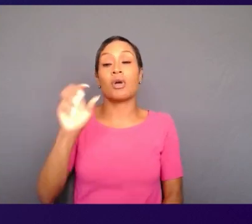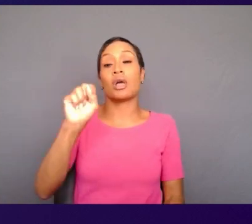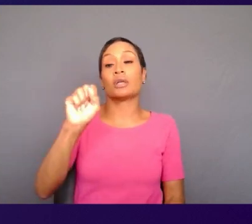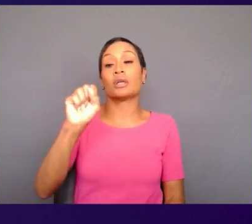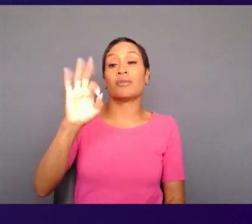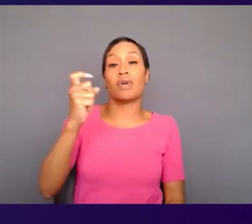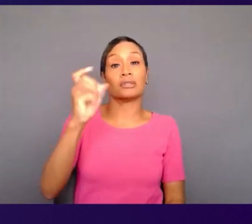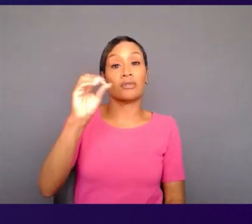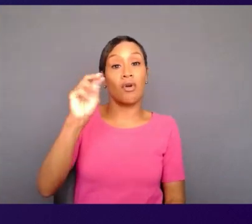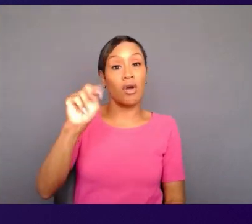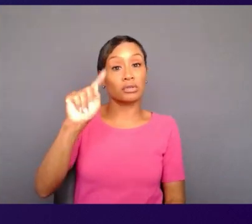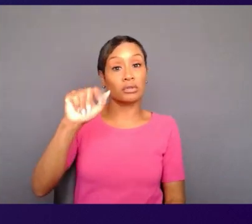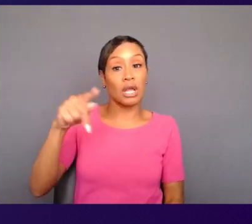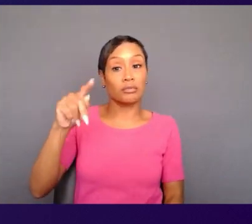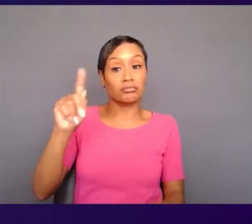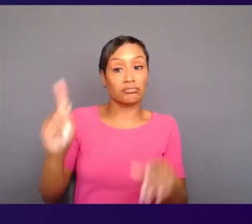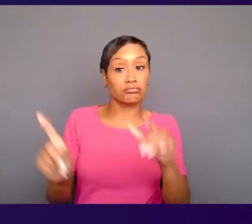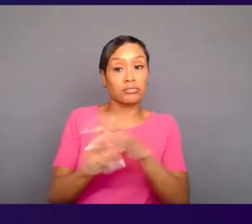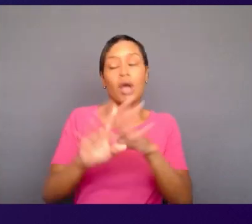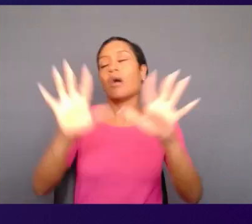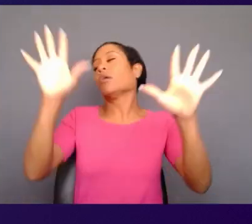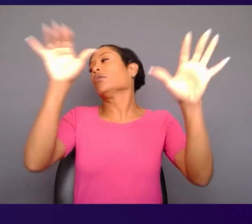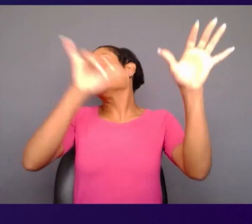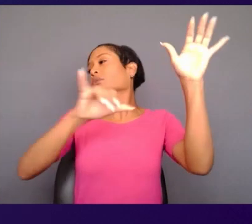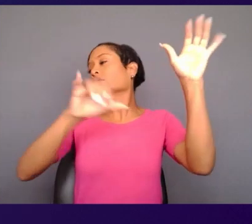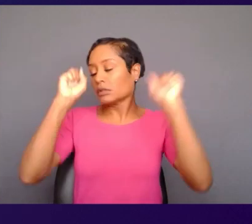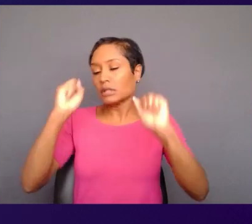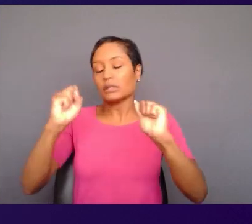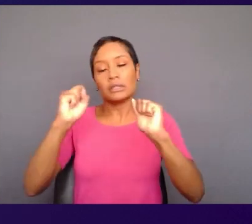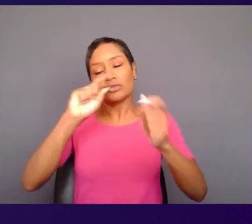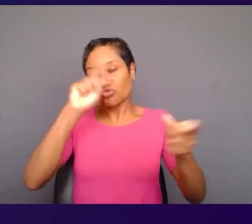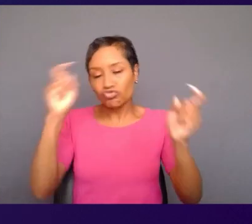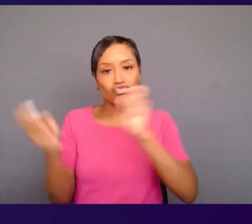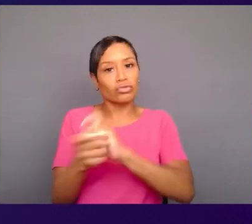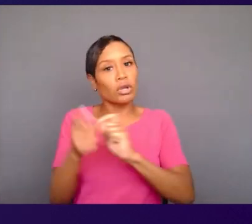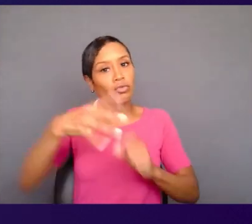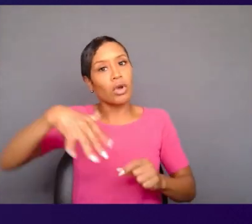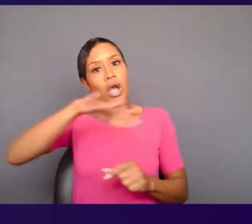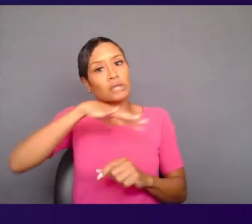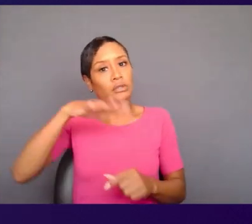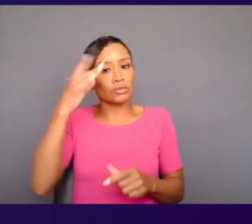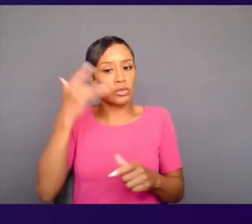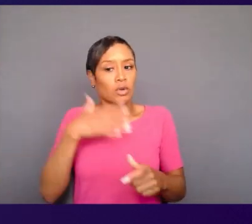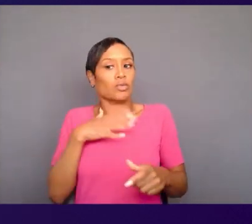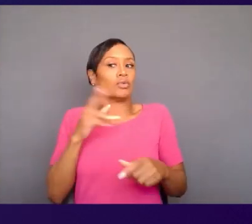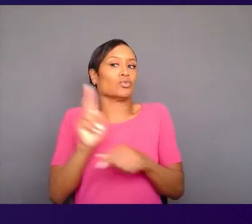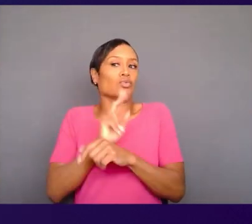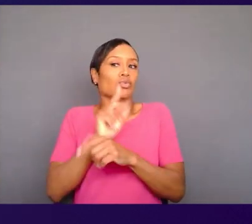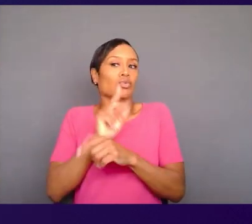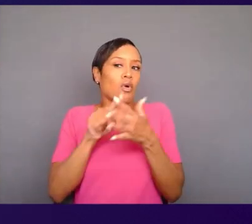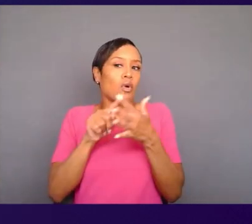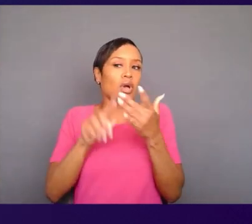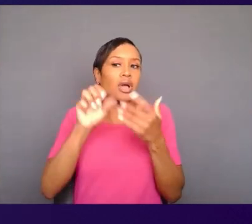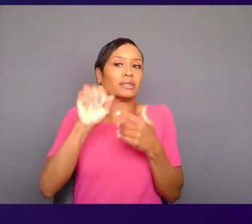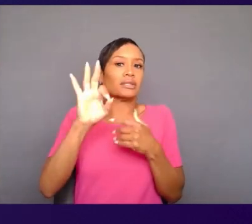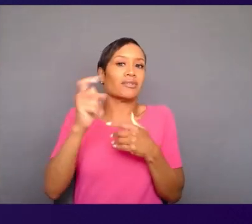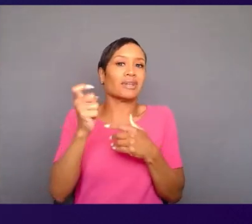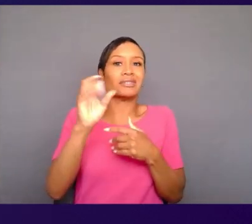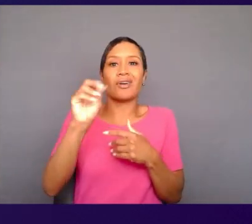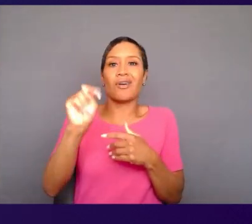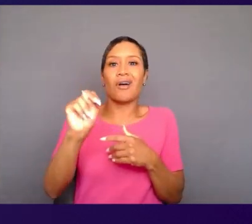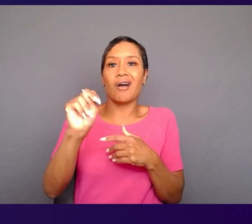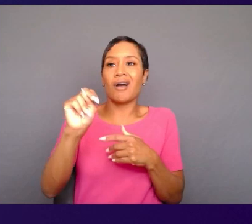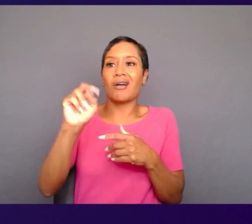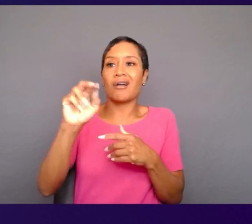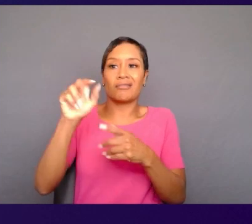it was a complete game changer for us because we were able to use some of the features of FSX ONTAP that